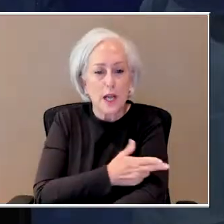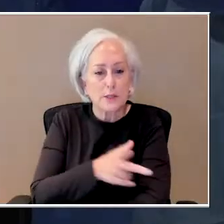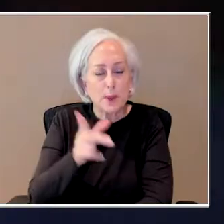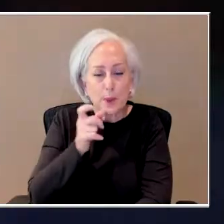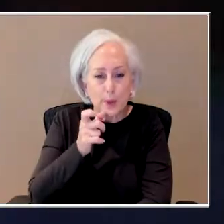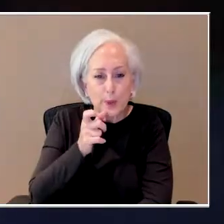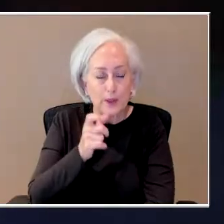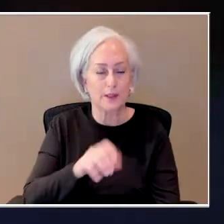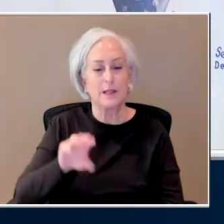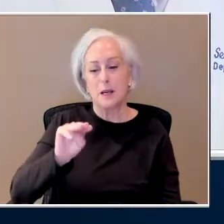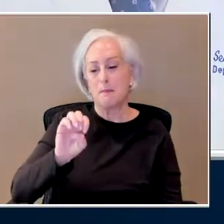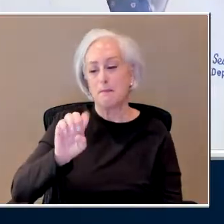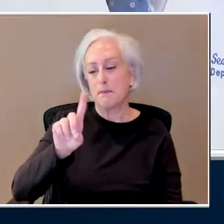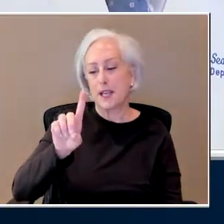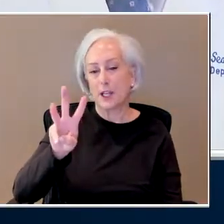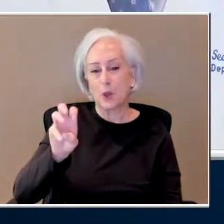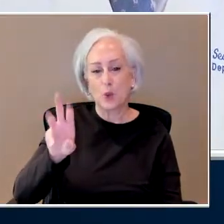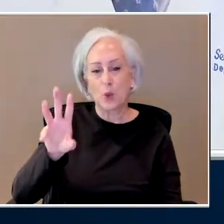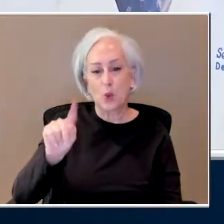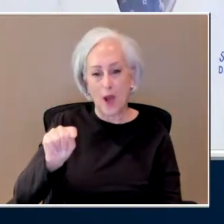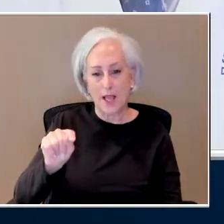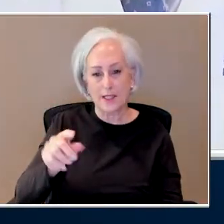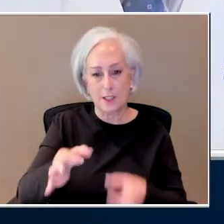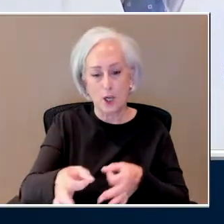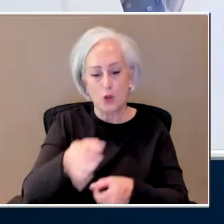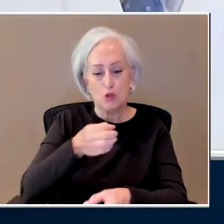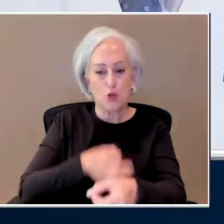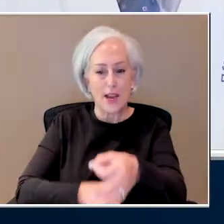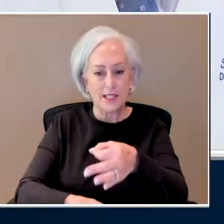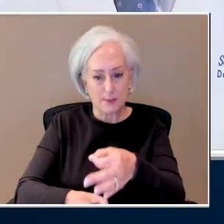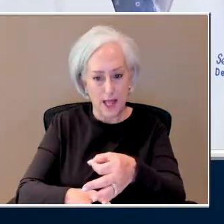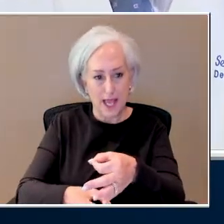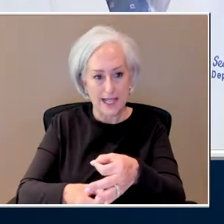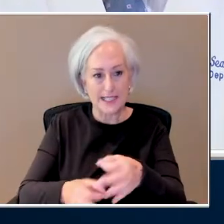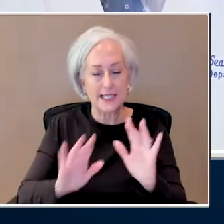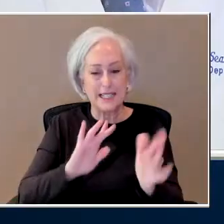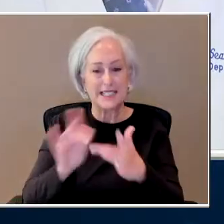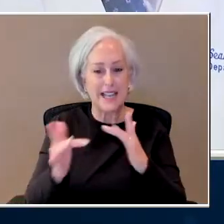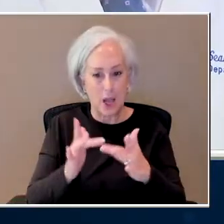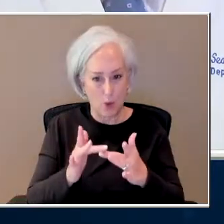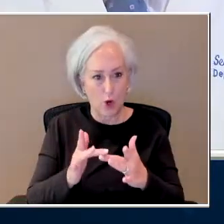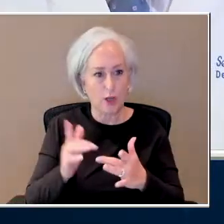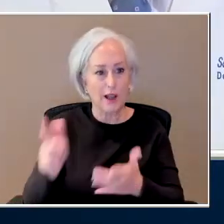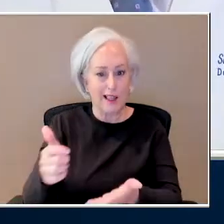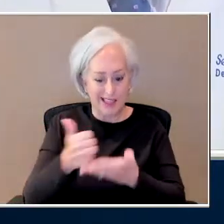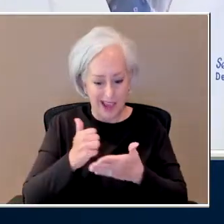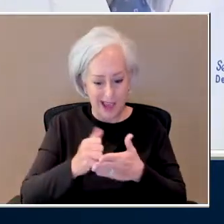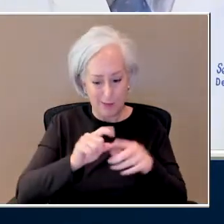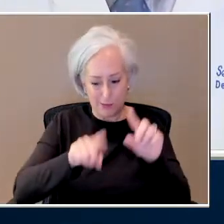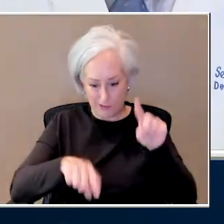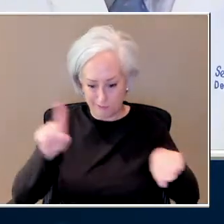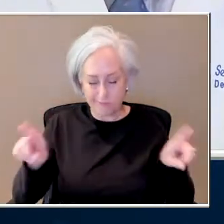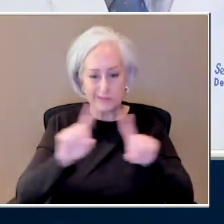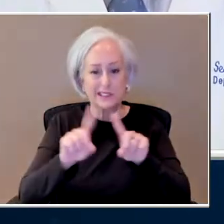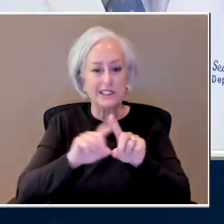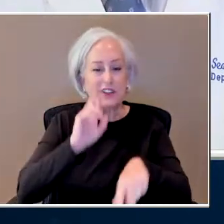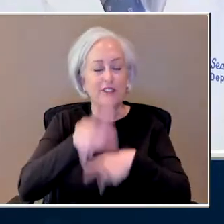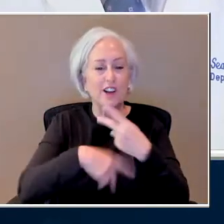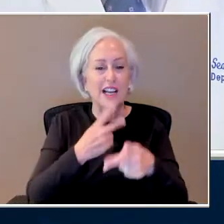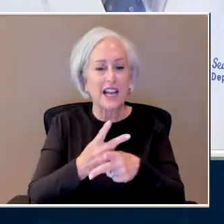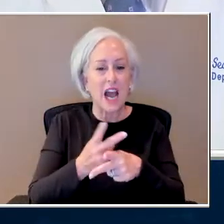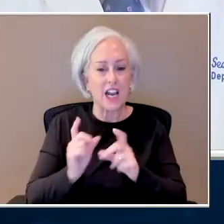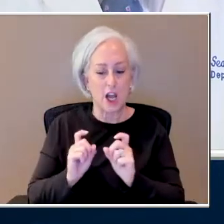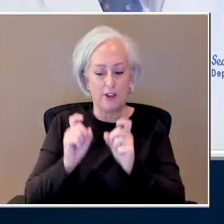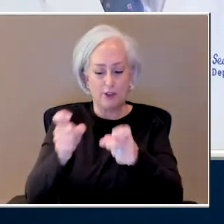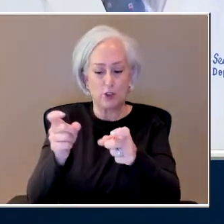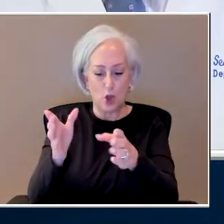Network. They're a specialized group, an organ procurement organization. They help us with all types of donors, but they have specialized folks